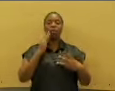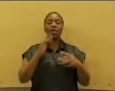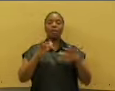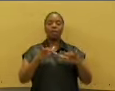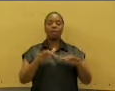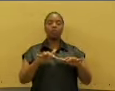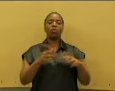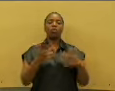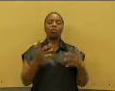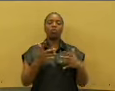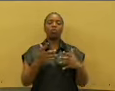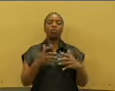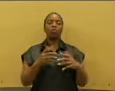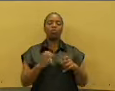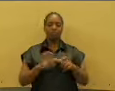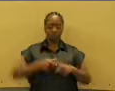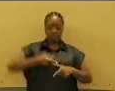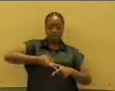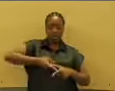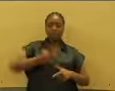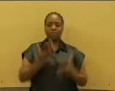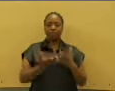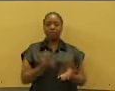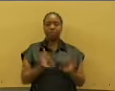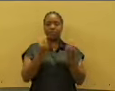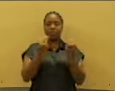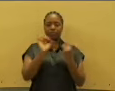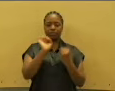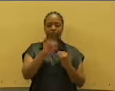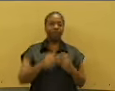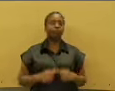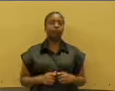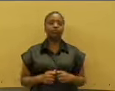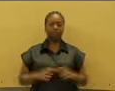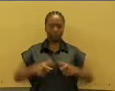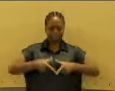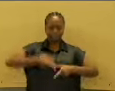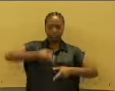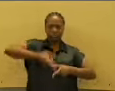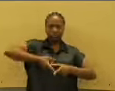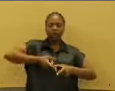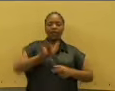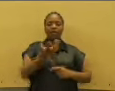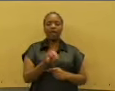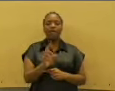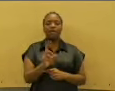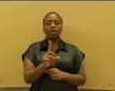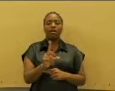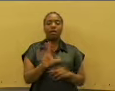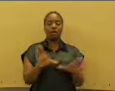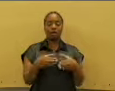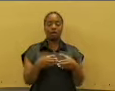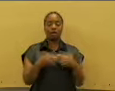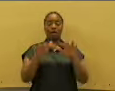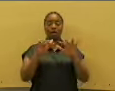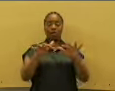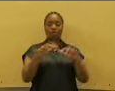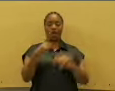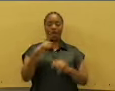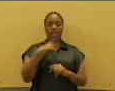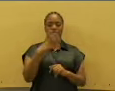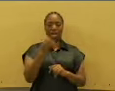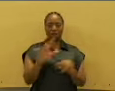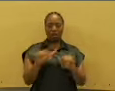are in the humanities, you may have come across this term. Intersectionality is basically speaking to groups of people having a common